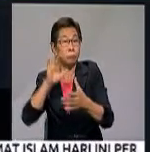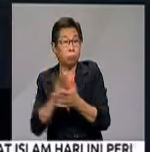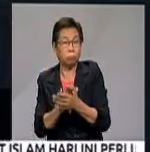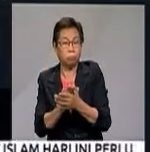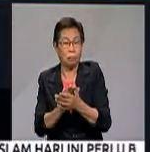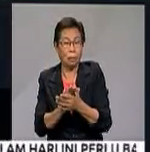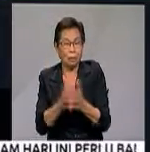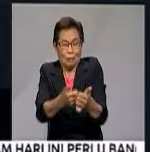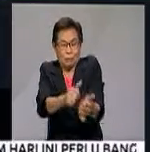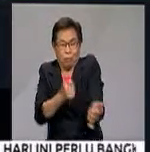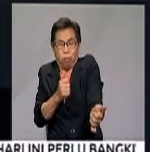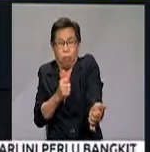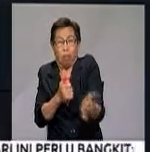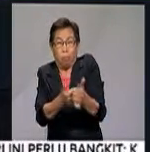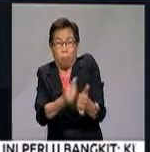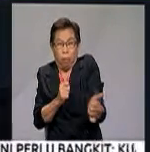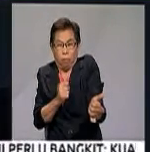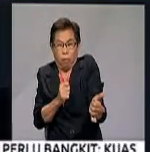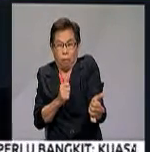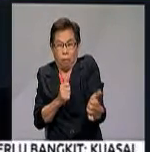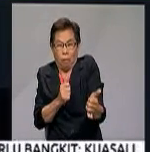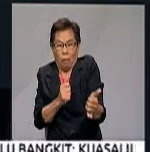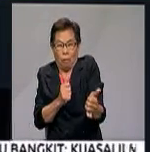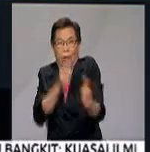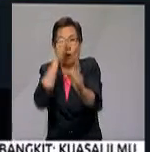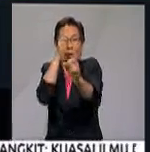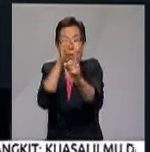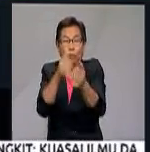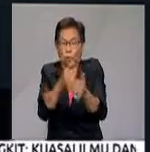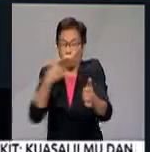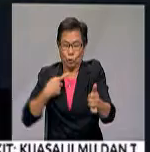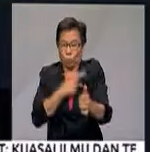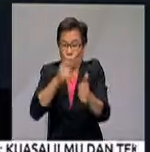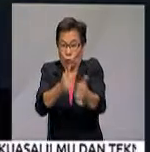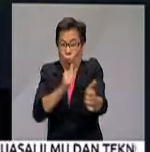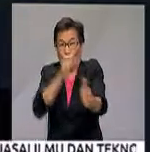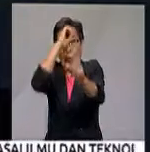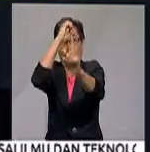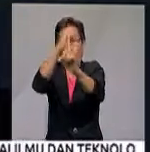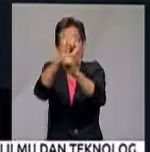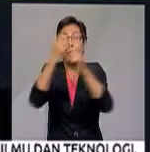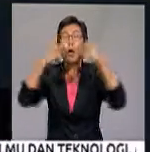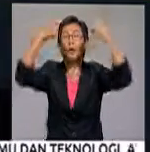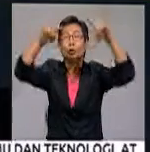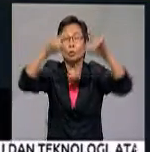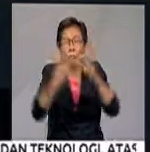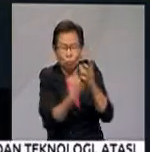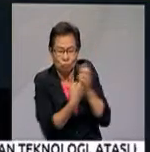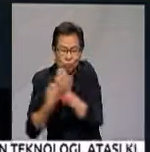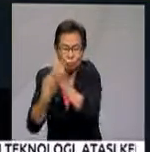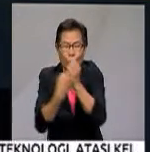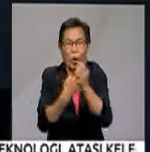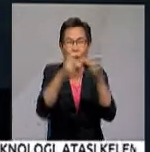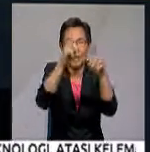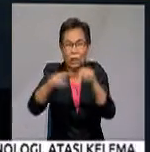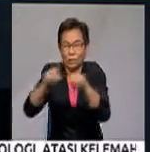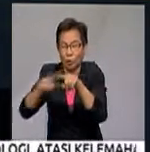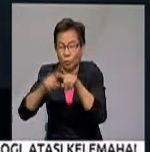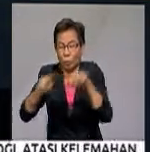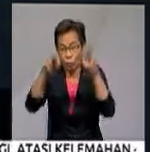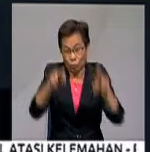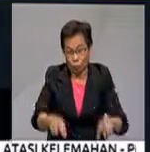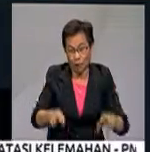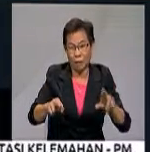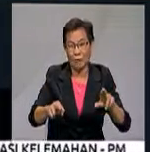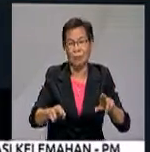us from our efforts towards our noble goals of achieving unity amongst our diverse but yet